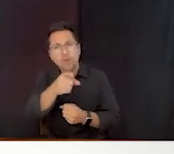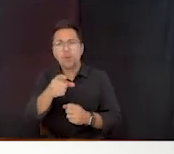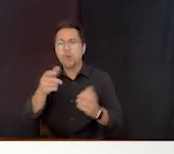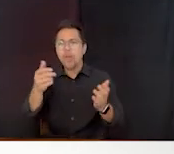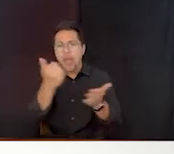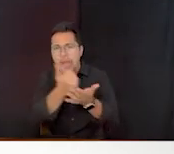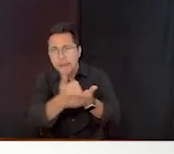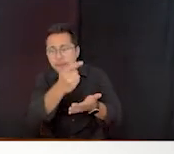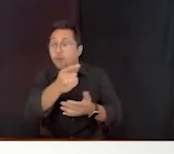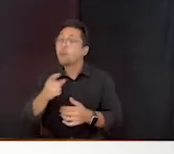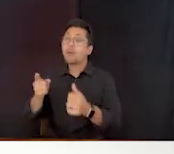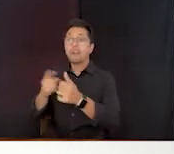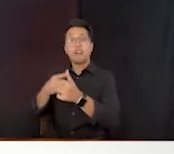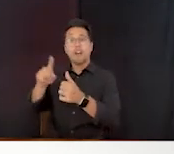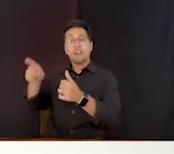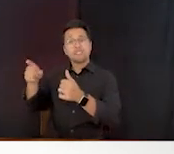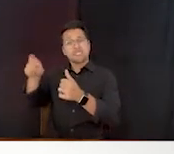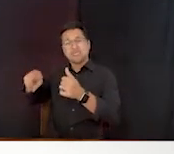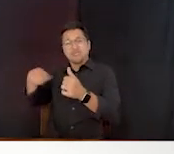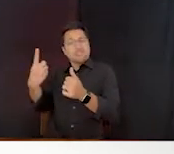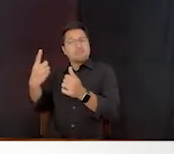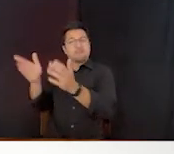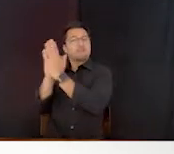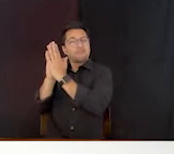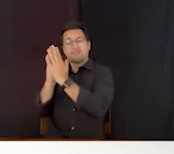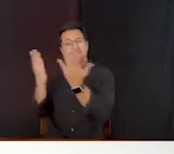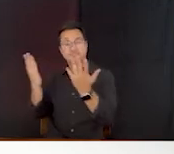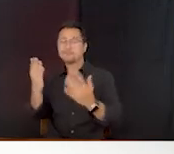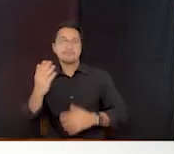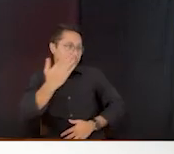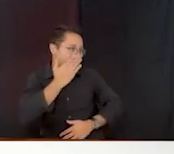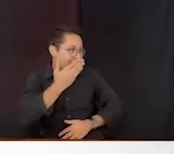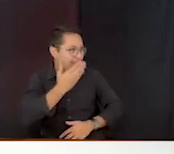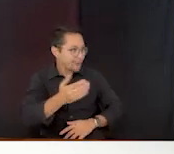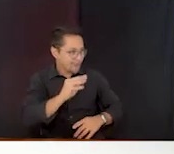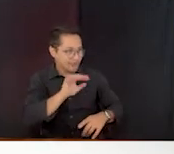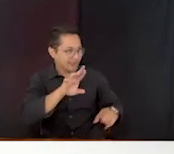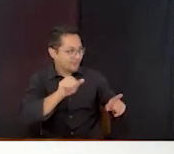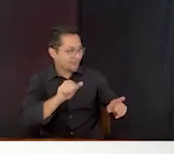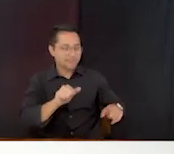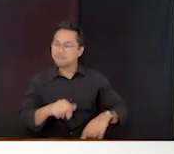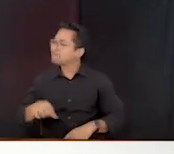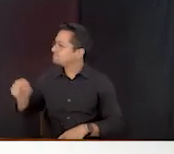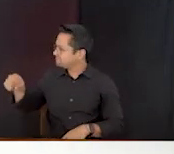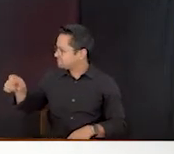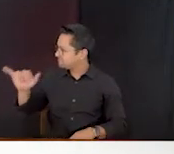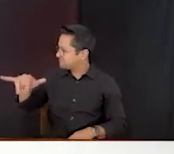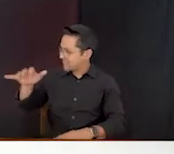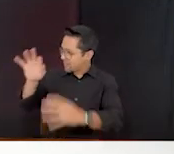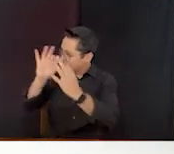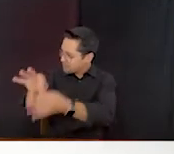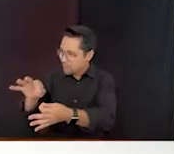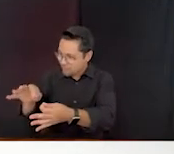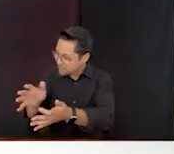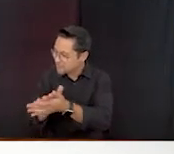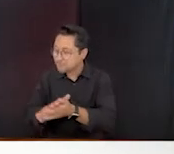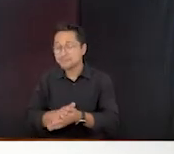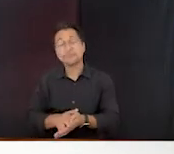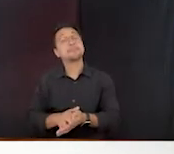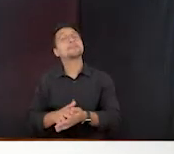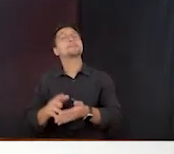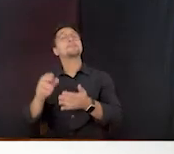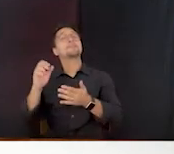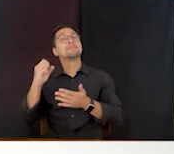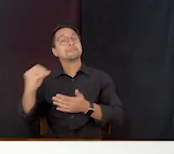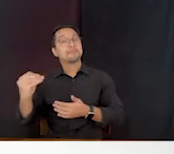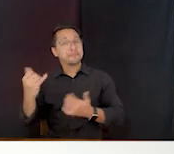ask. Thank you for that, Mira. Yeah, that was perfect. So at this